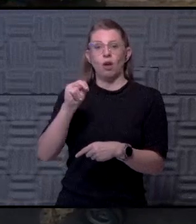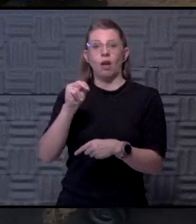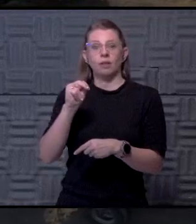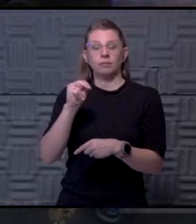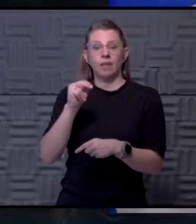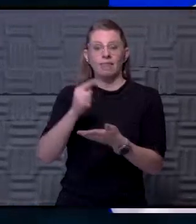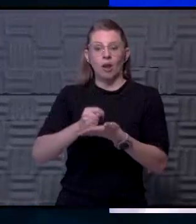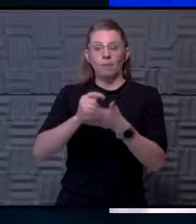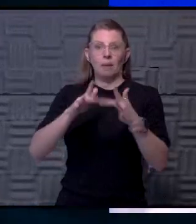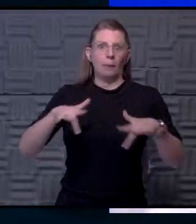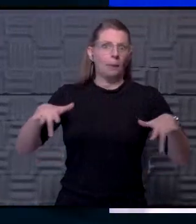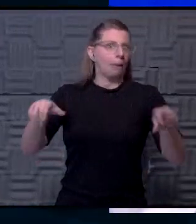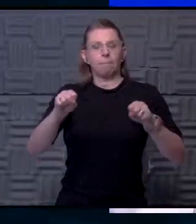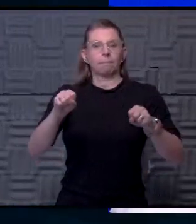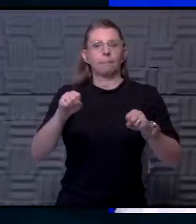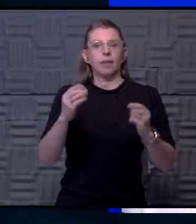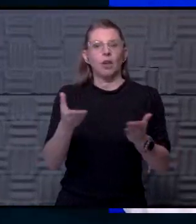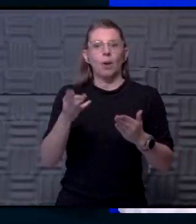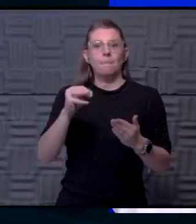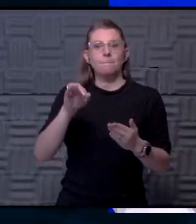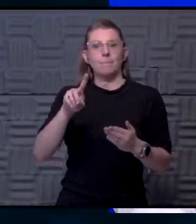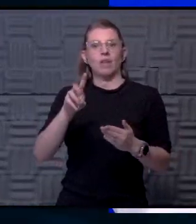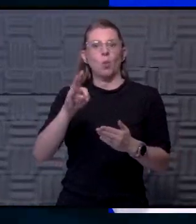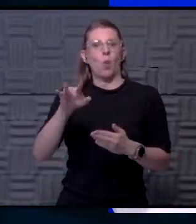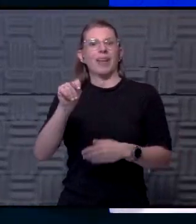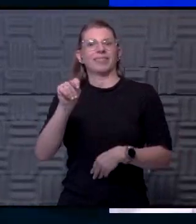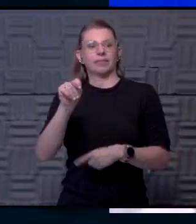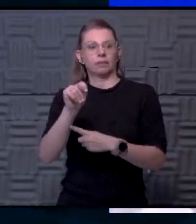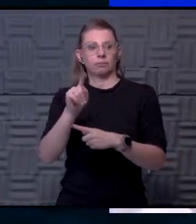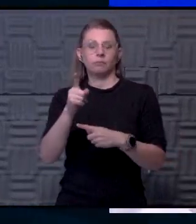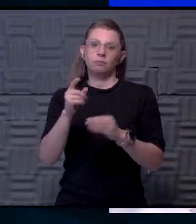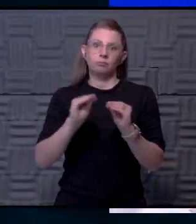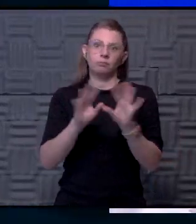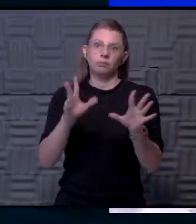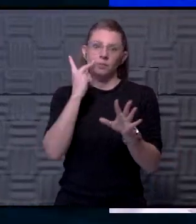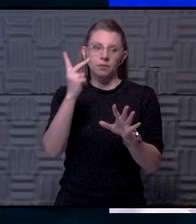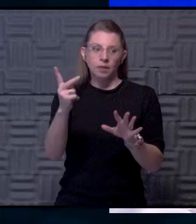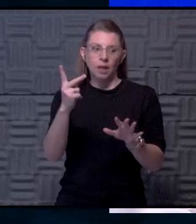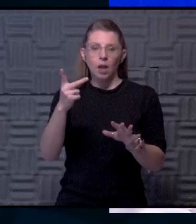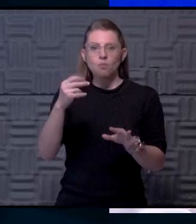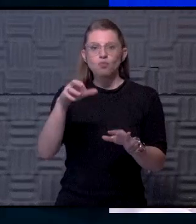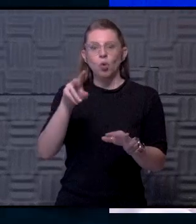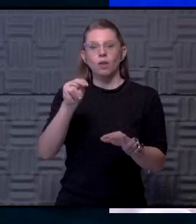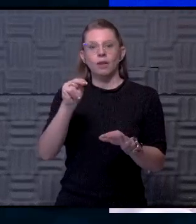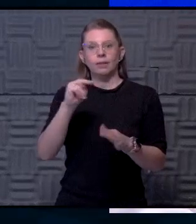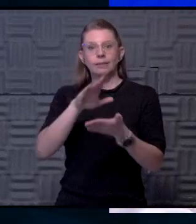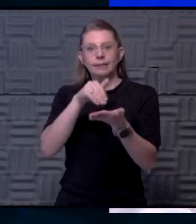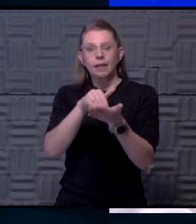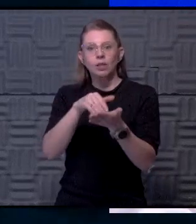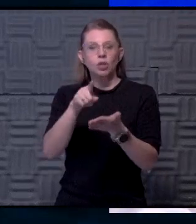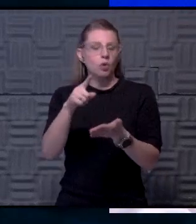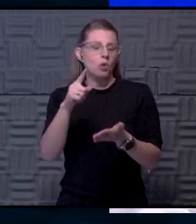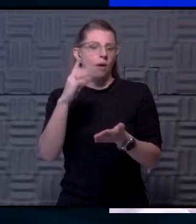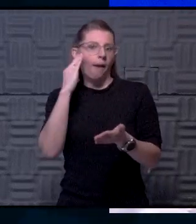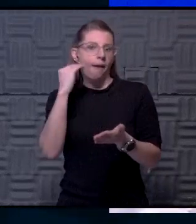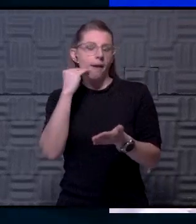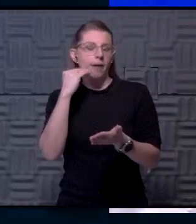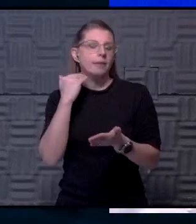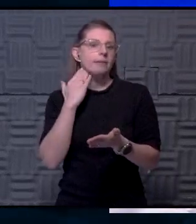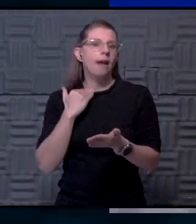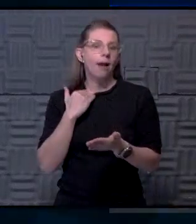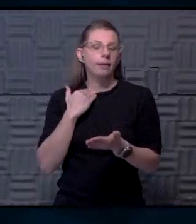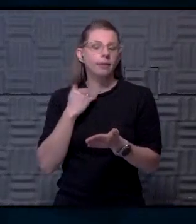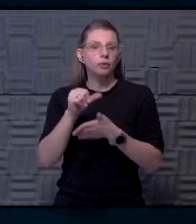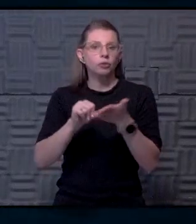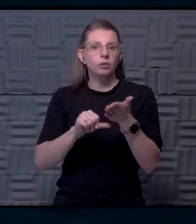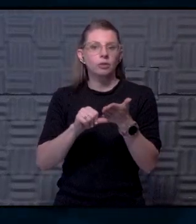here in the Midwest, which you can plainly see when we show the map of proton centers. You're a head and neck surgeon, and